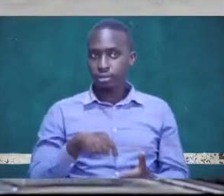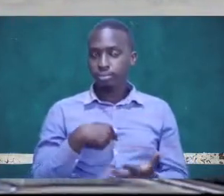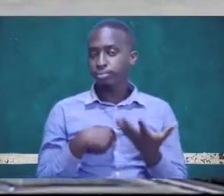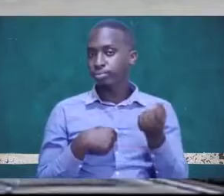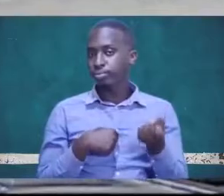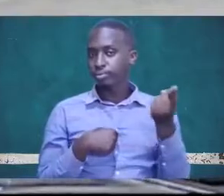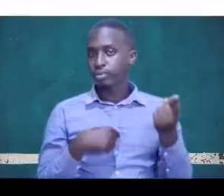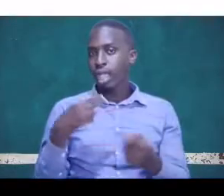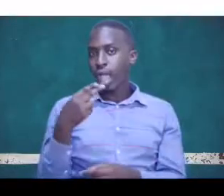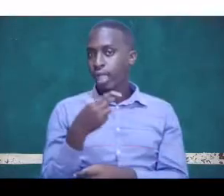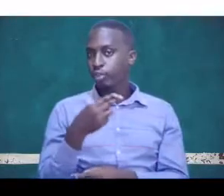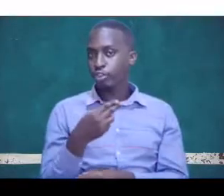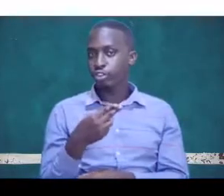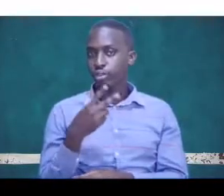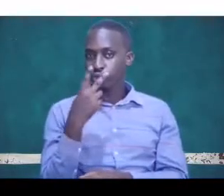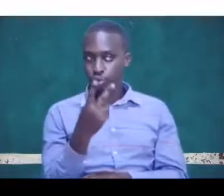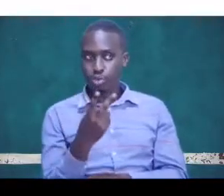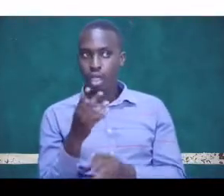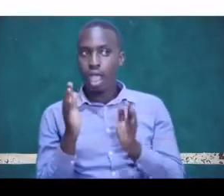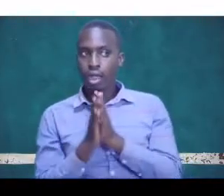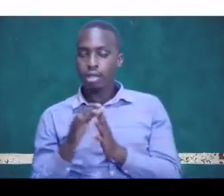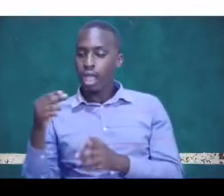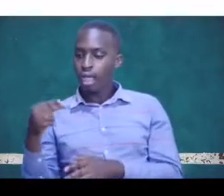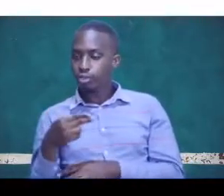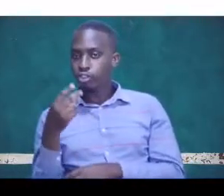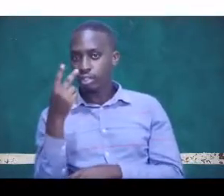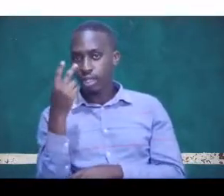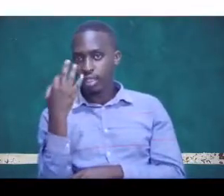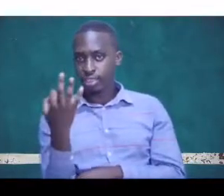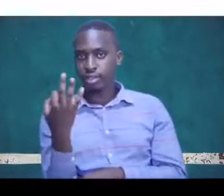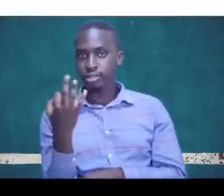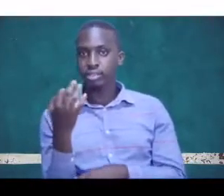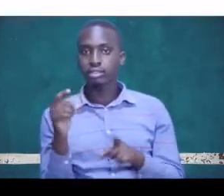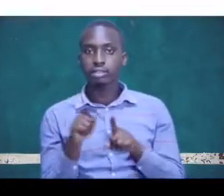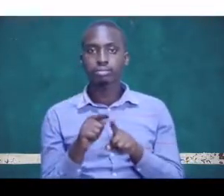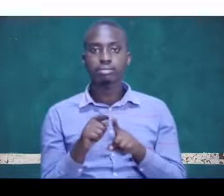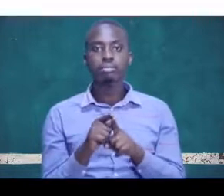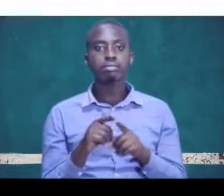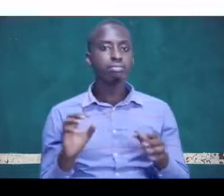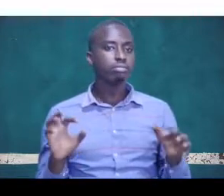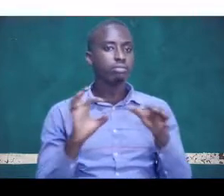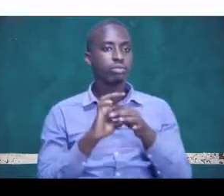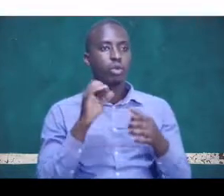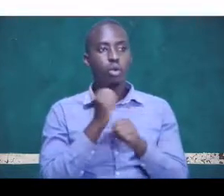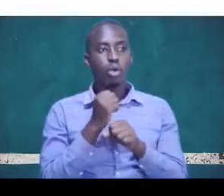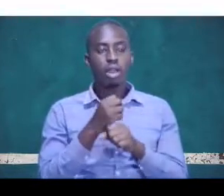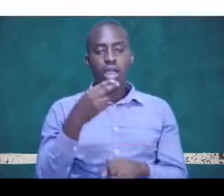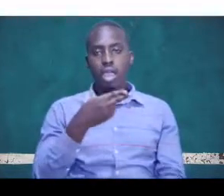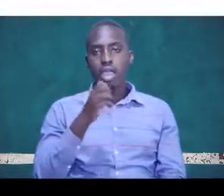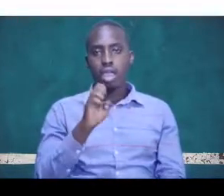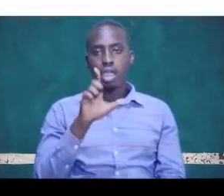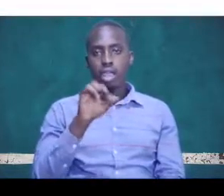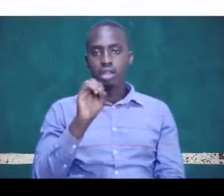is hydrogen 2 and hydrogen 3, and they are combining now to form this helium. So I think